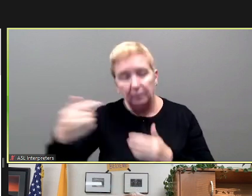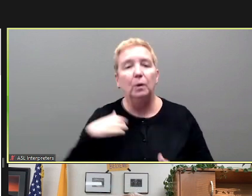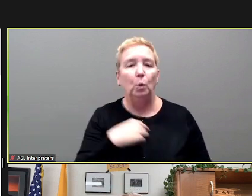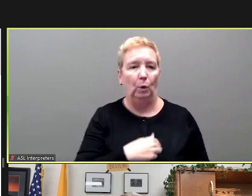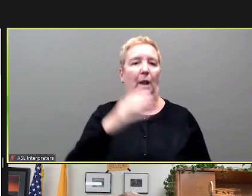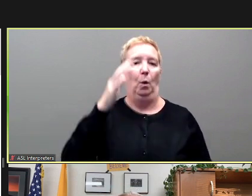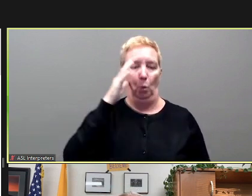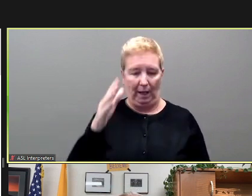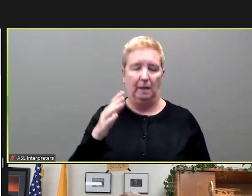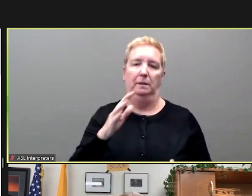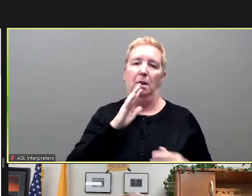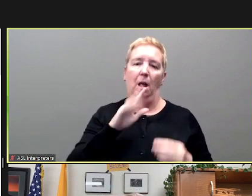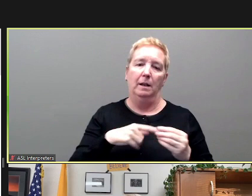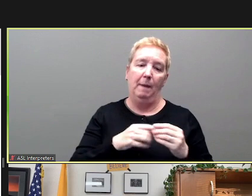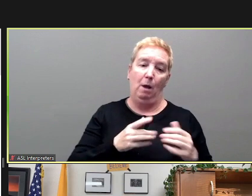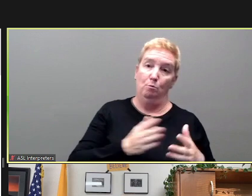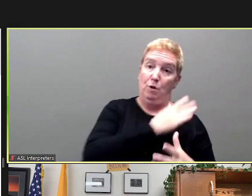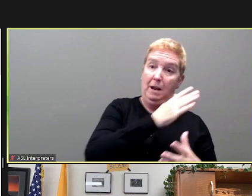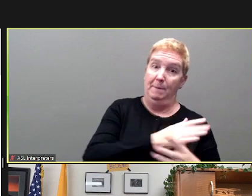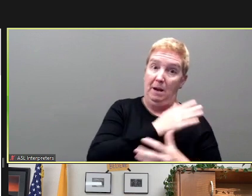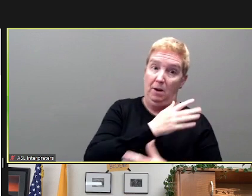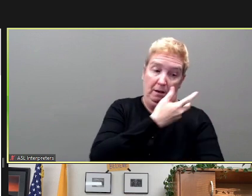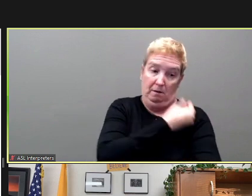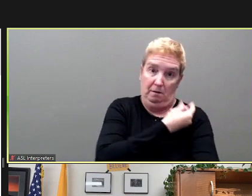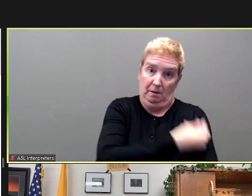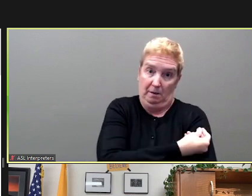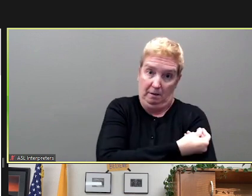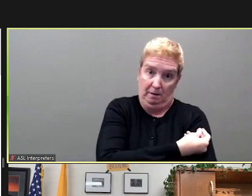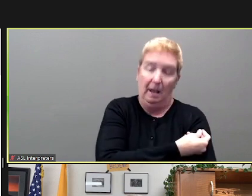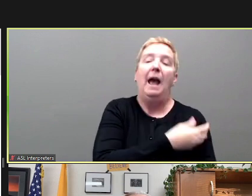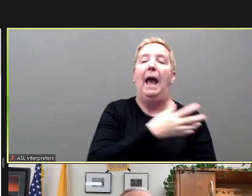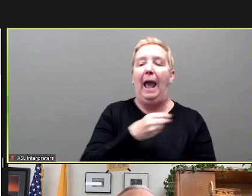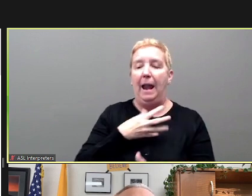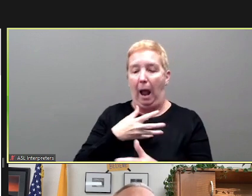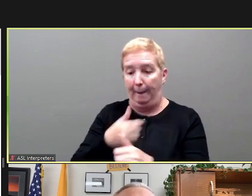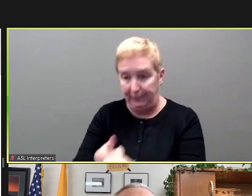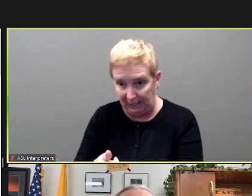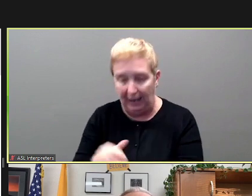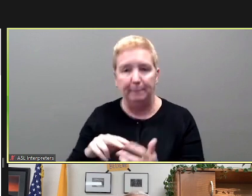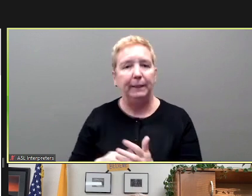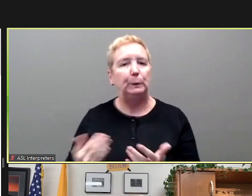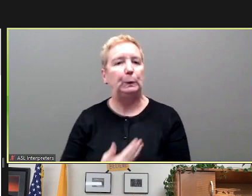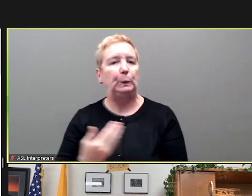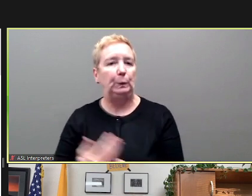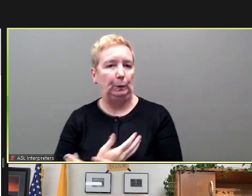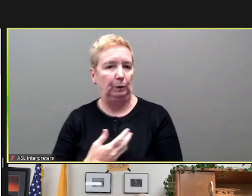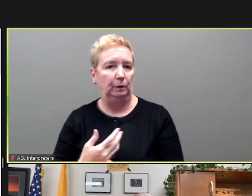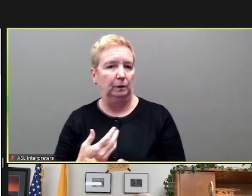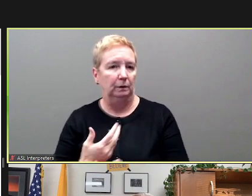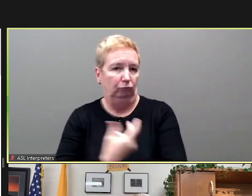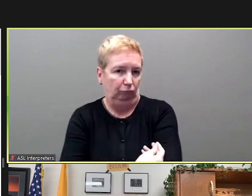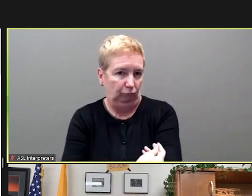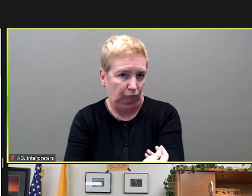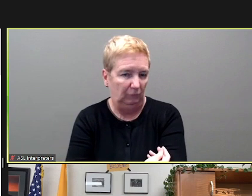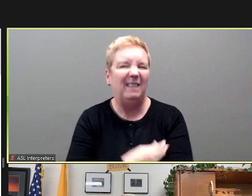primarily primary series completed and up to date, which gives us a much better picture about community